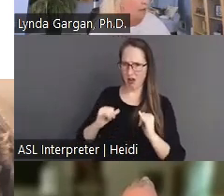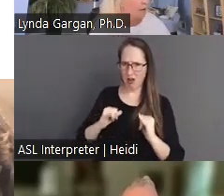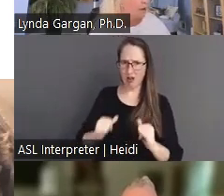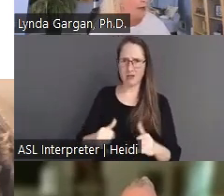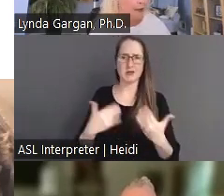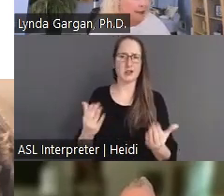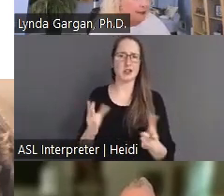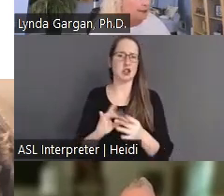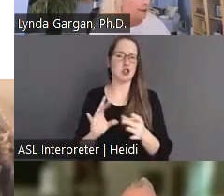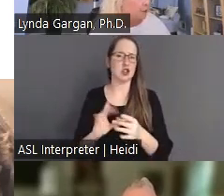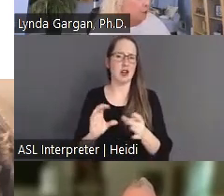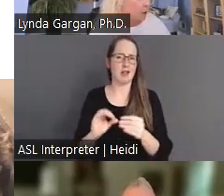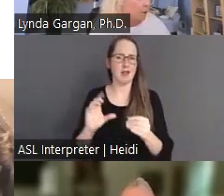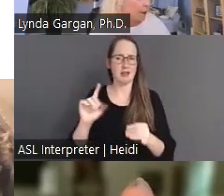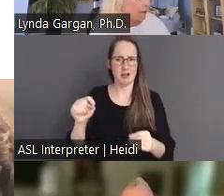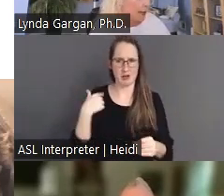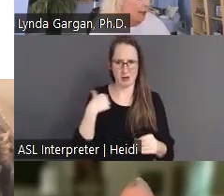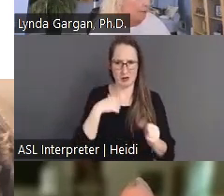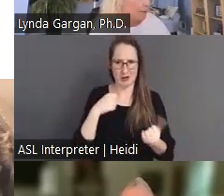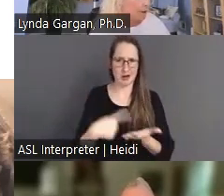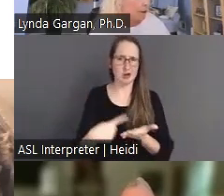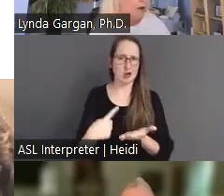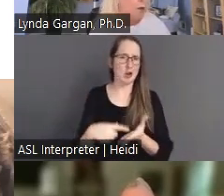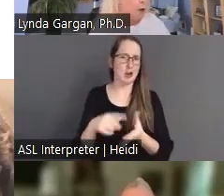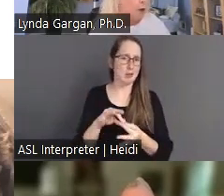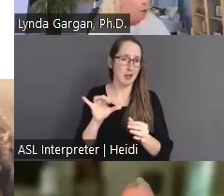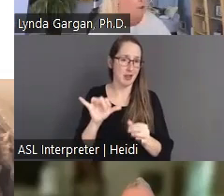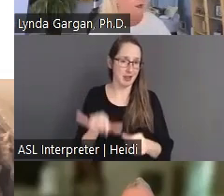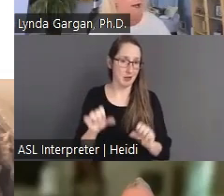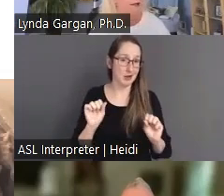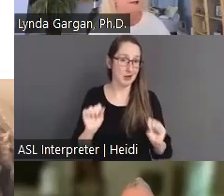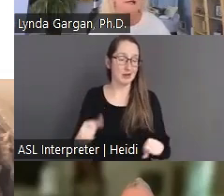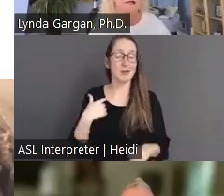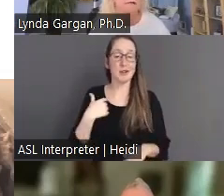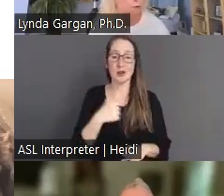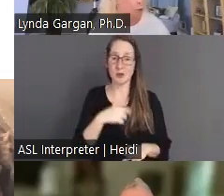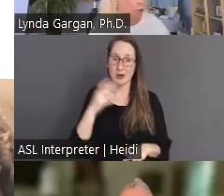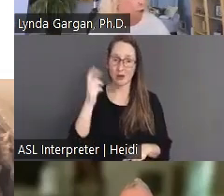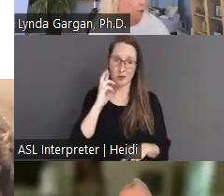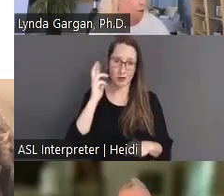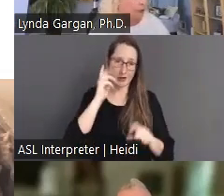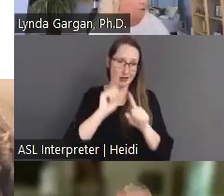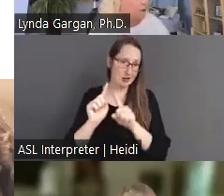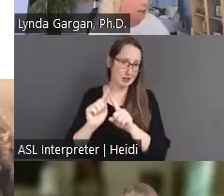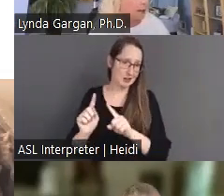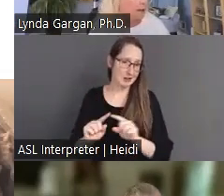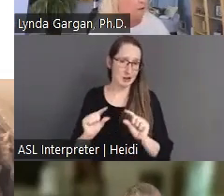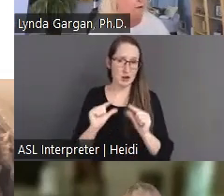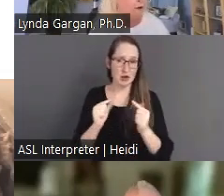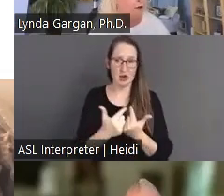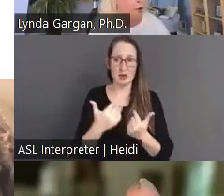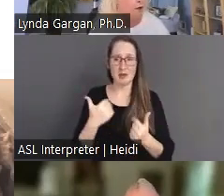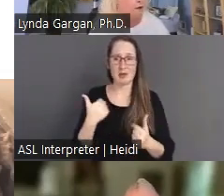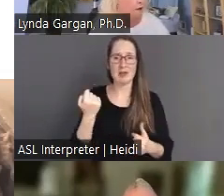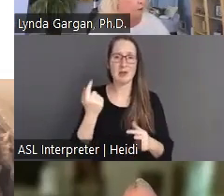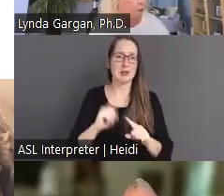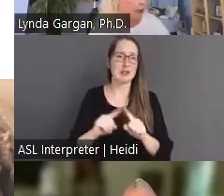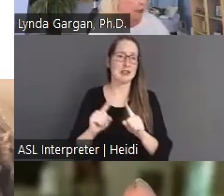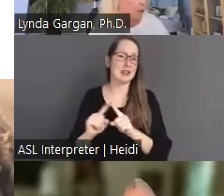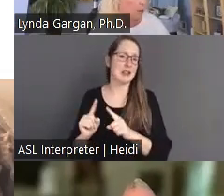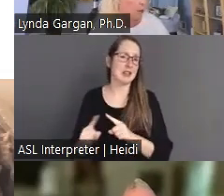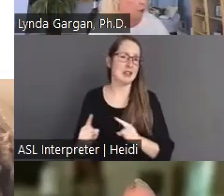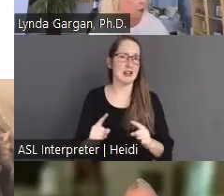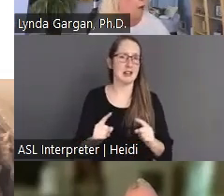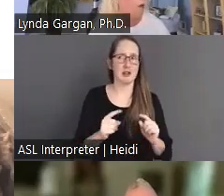shout out and let's talk about that. We realize that different groups have slightly different nuances